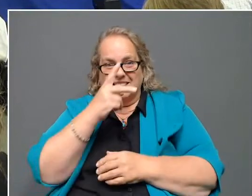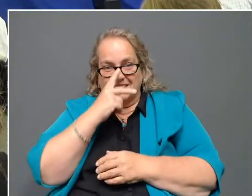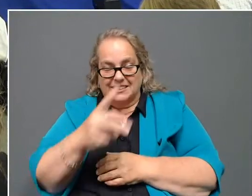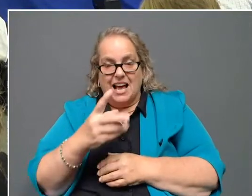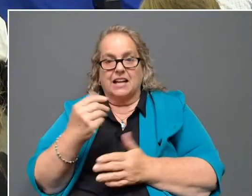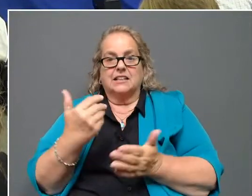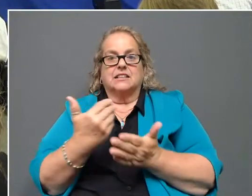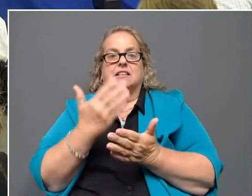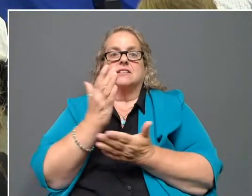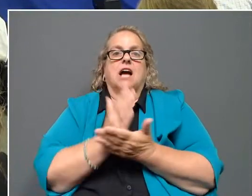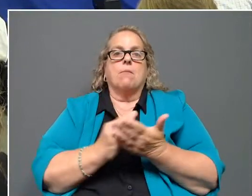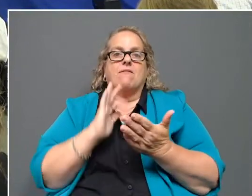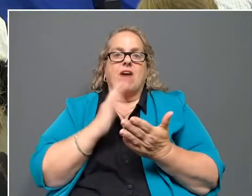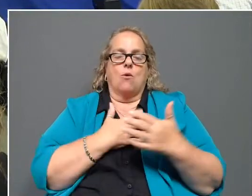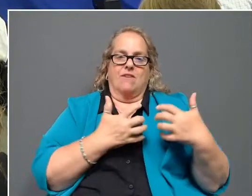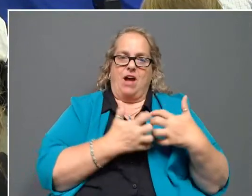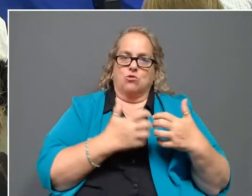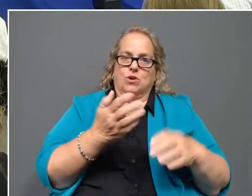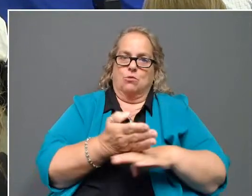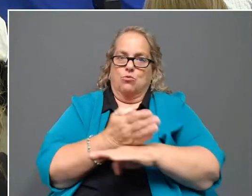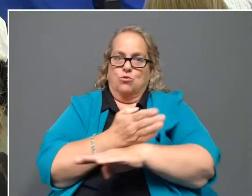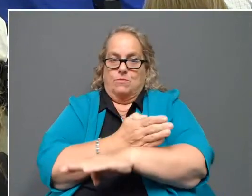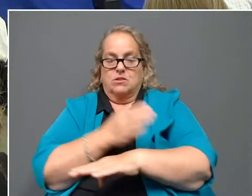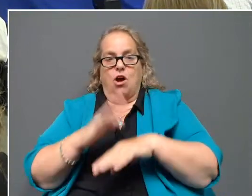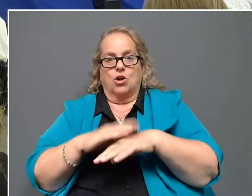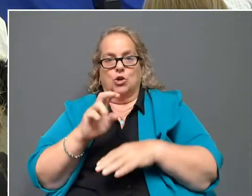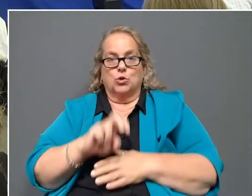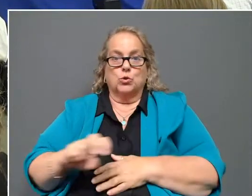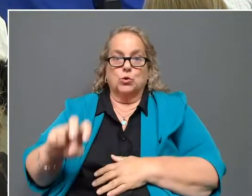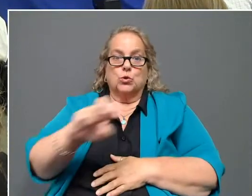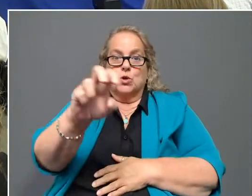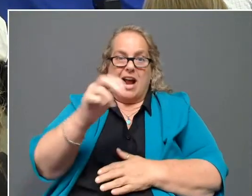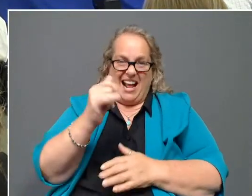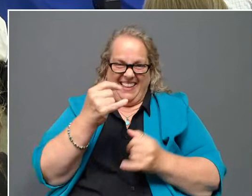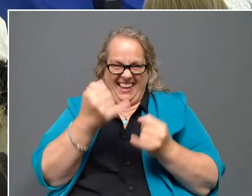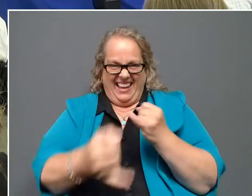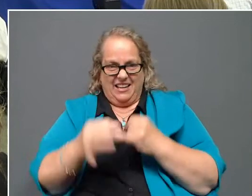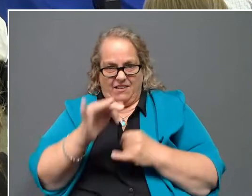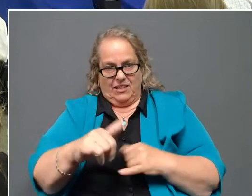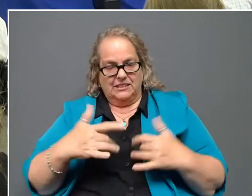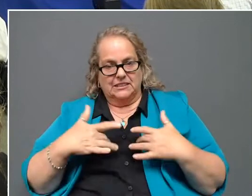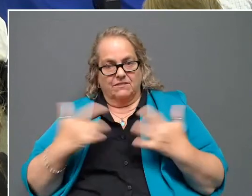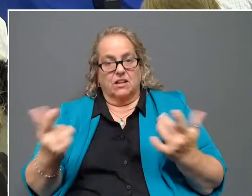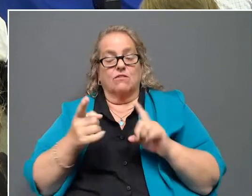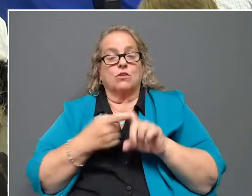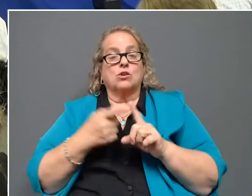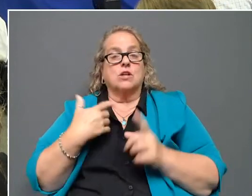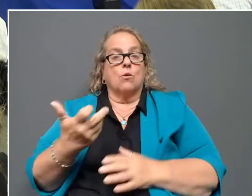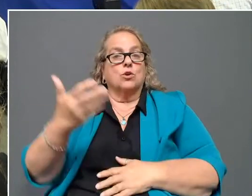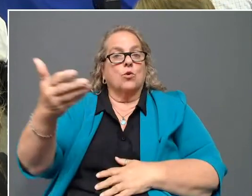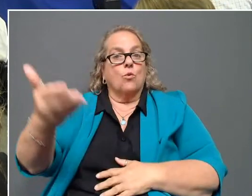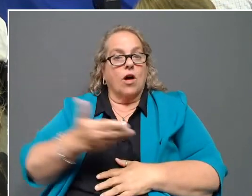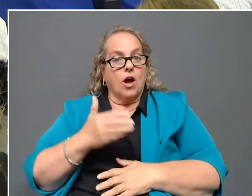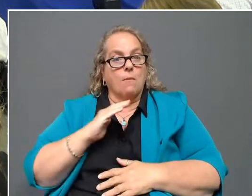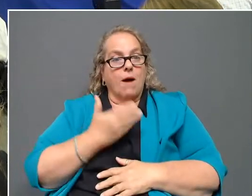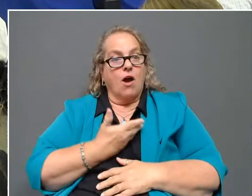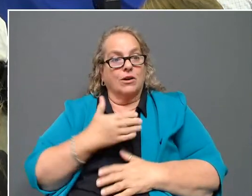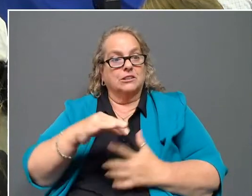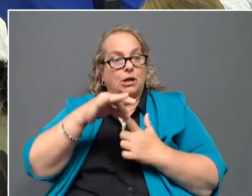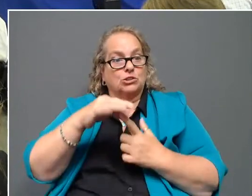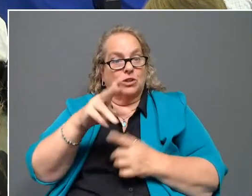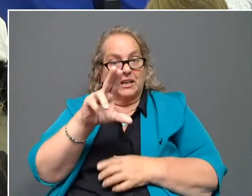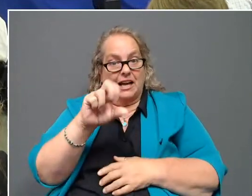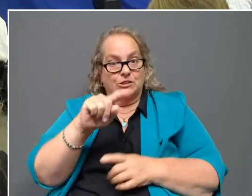improvements on the tour at the end of this event. But first, I'd like to welcome some of our special guests to the stage. First, it's